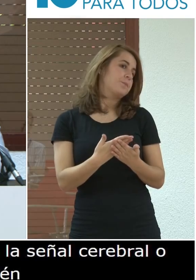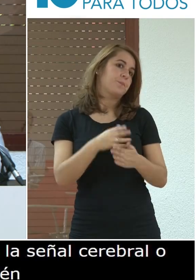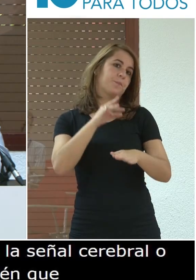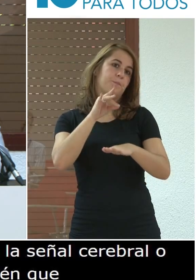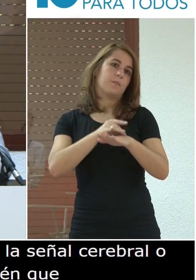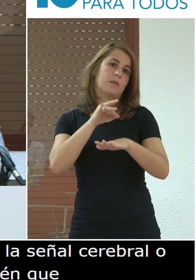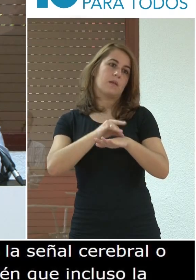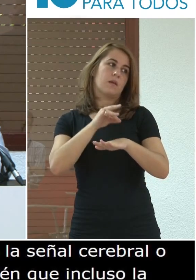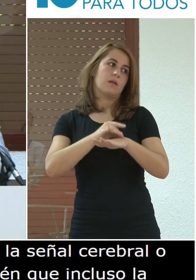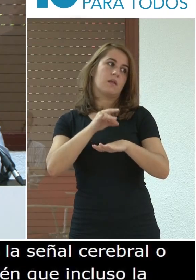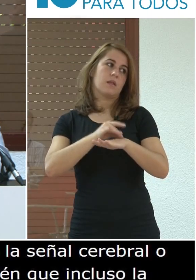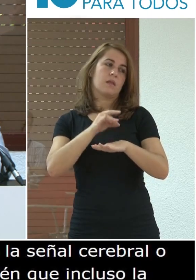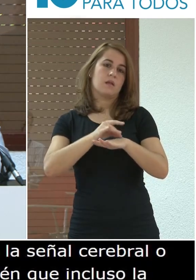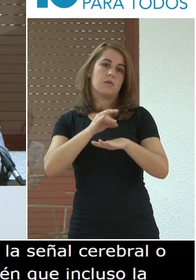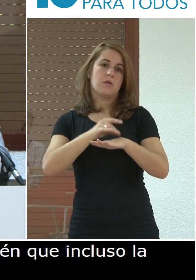that